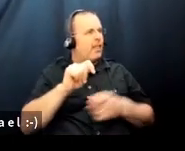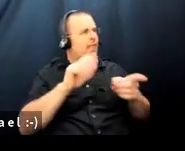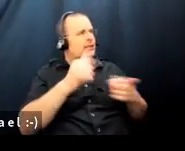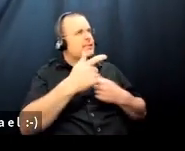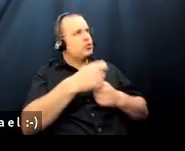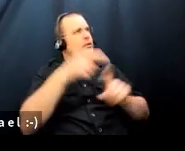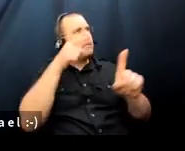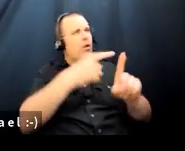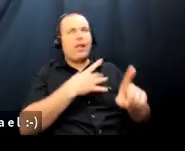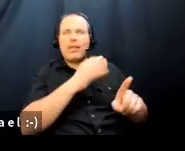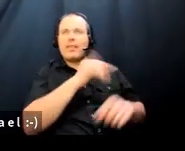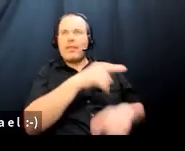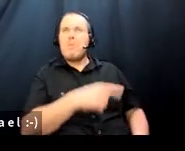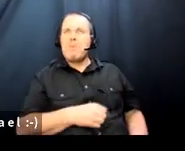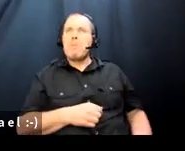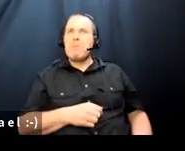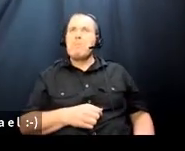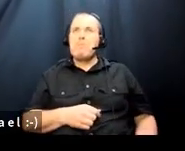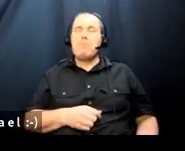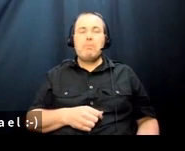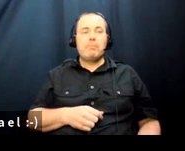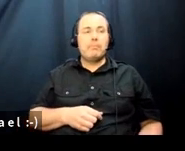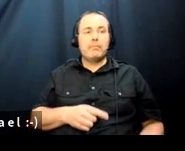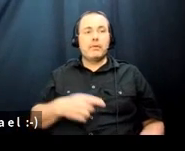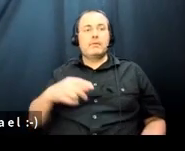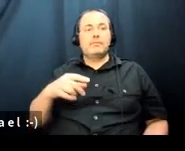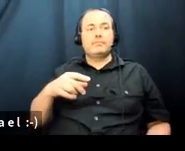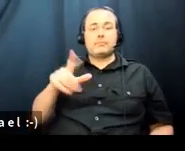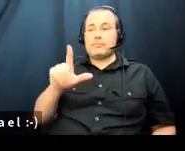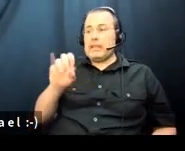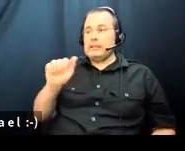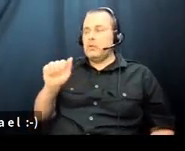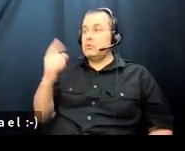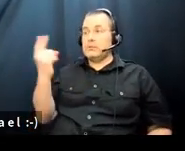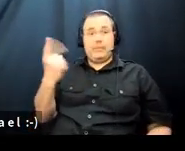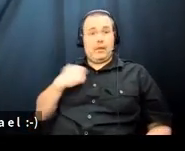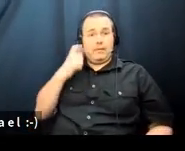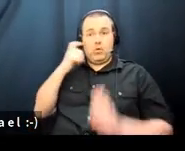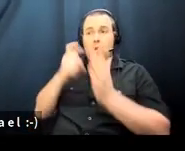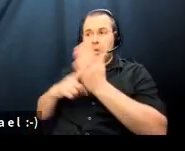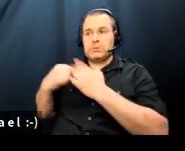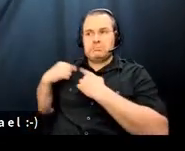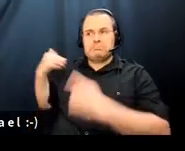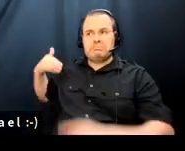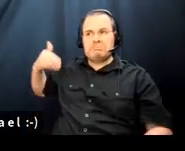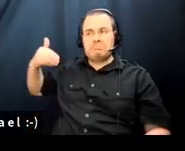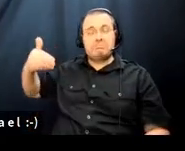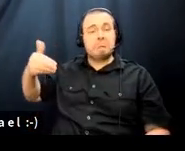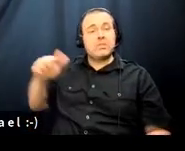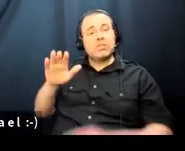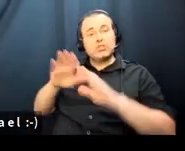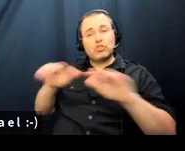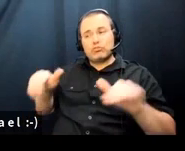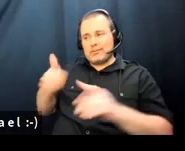that. Well, because one of the things, Pat, that I've noticed over the years is that children who